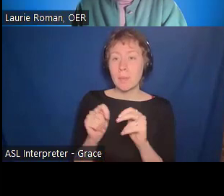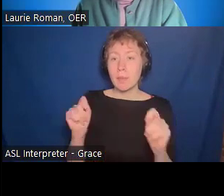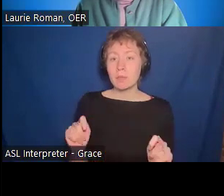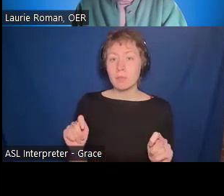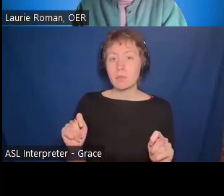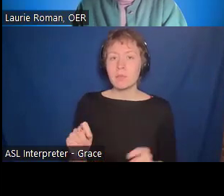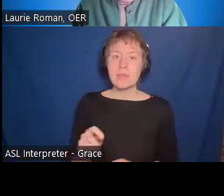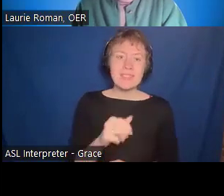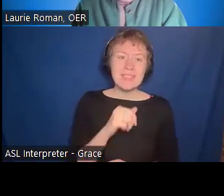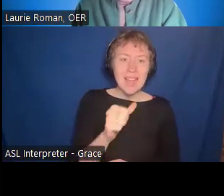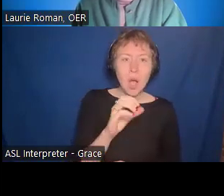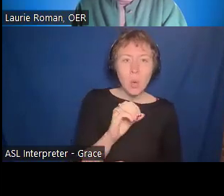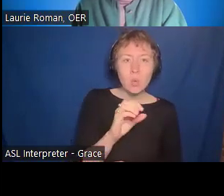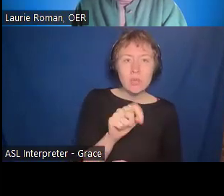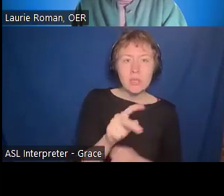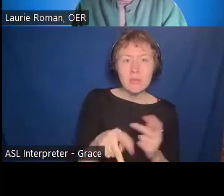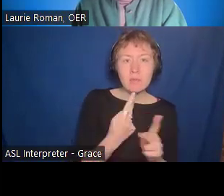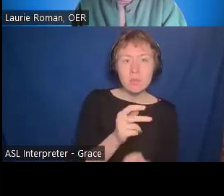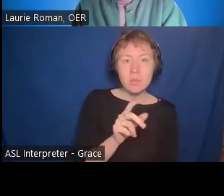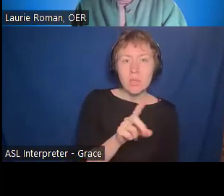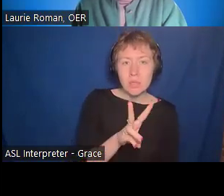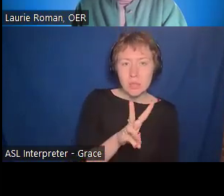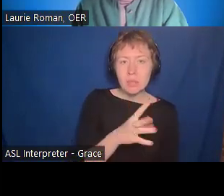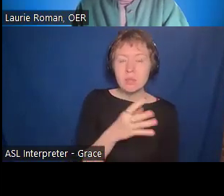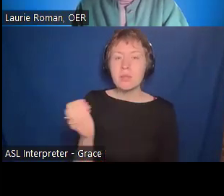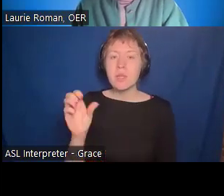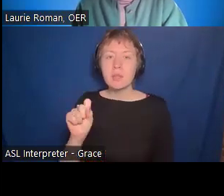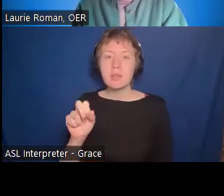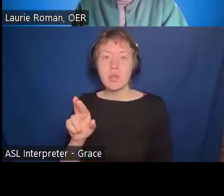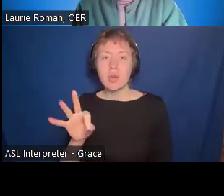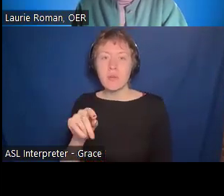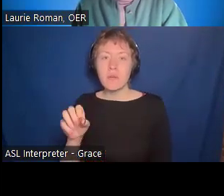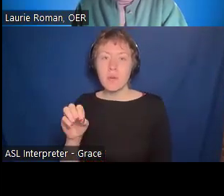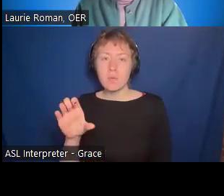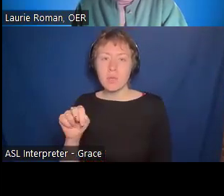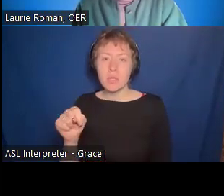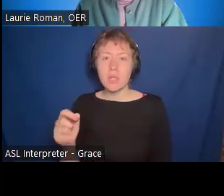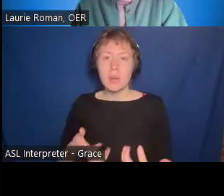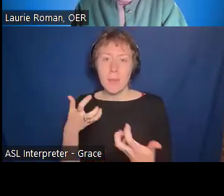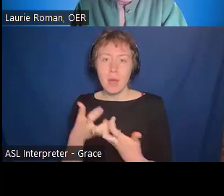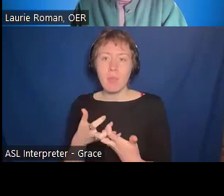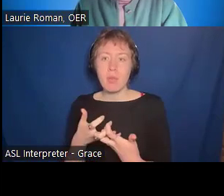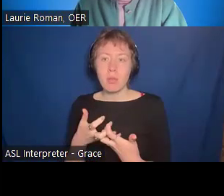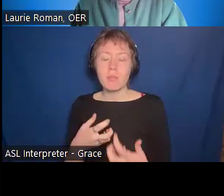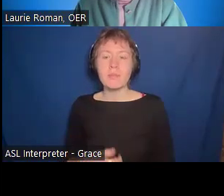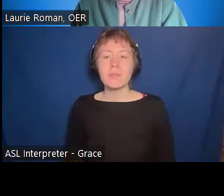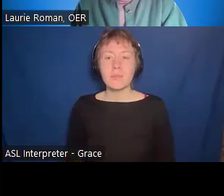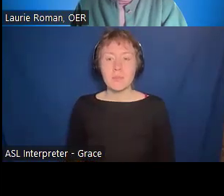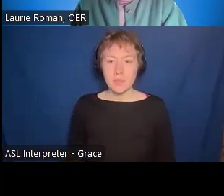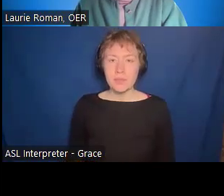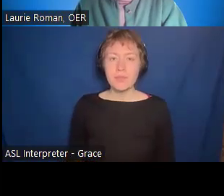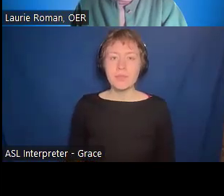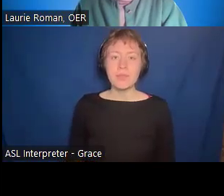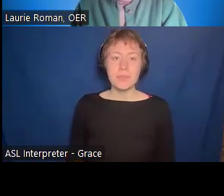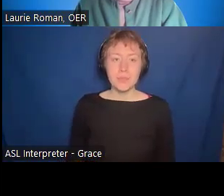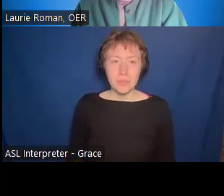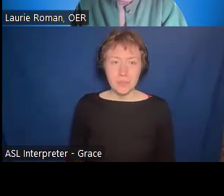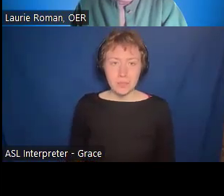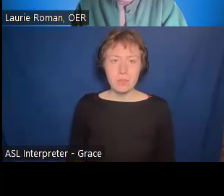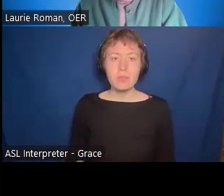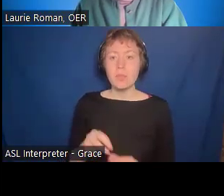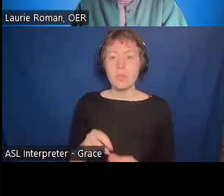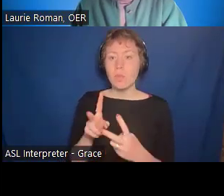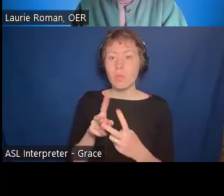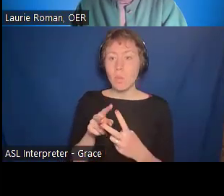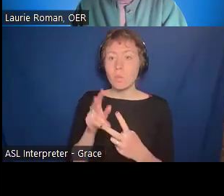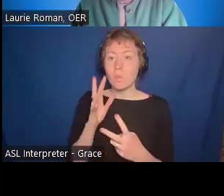non-OCT version 26 and SRF OCT compatible. And so those will be made available.